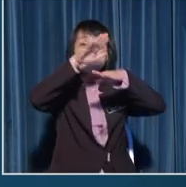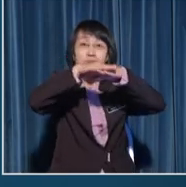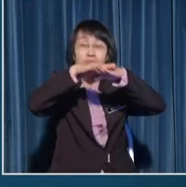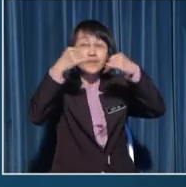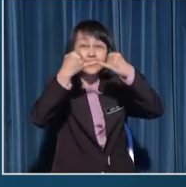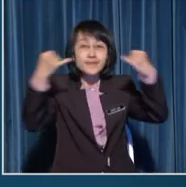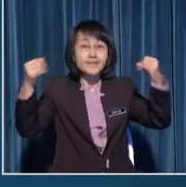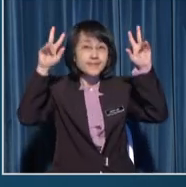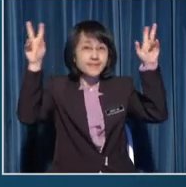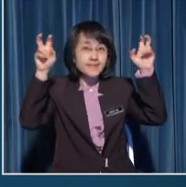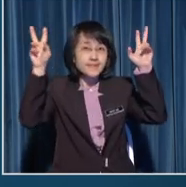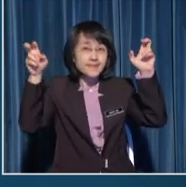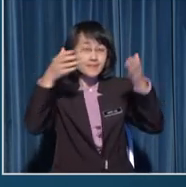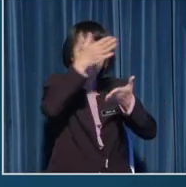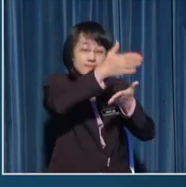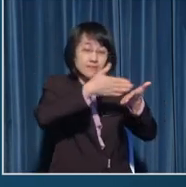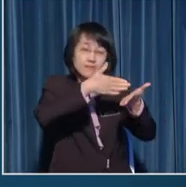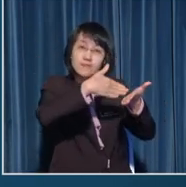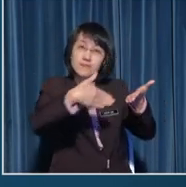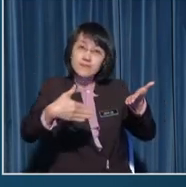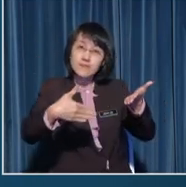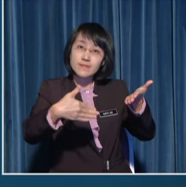title of the pie chart.